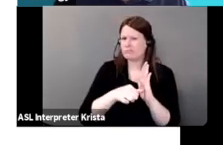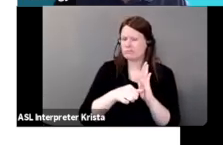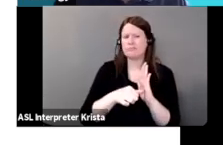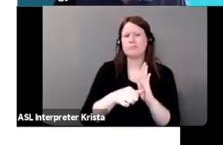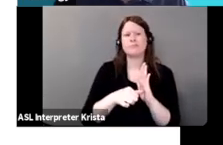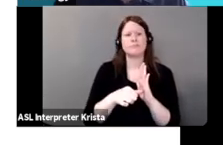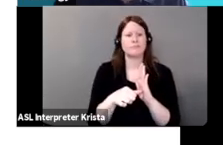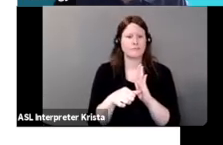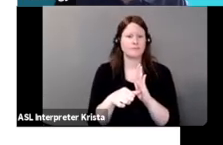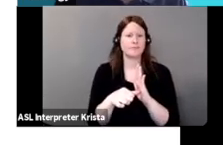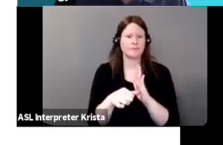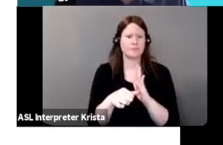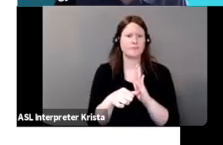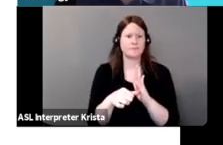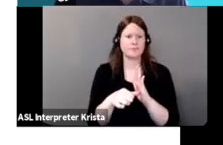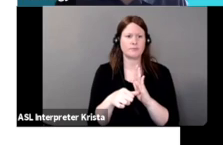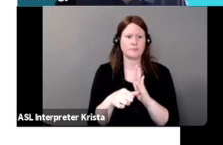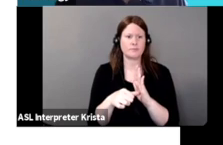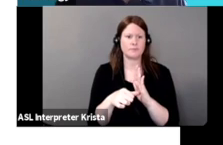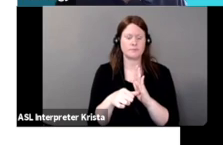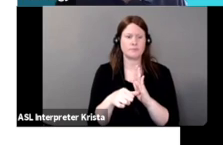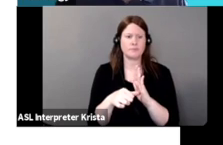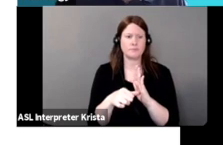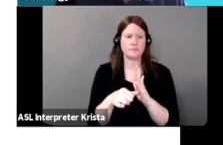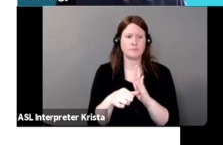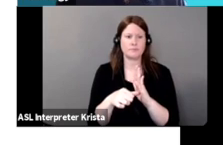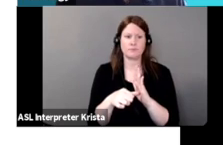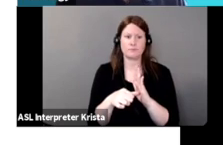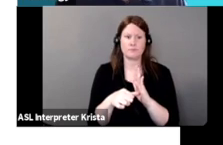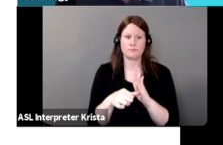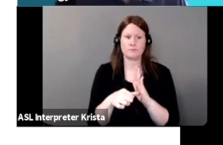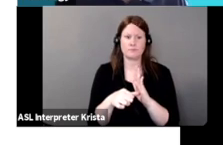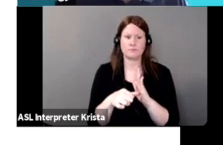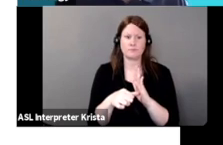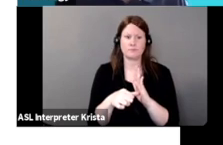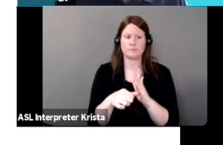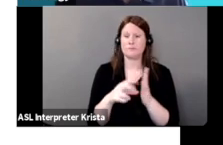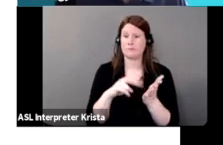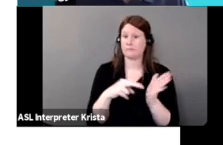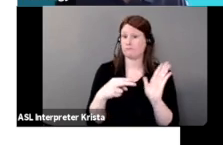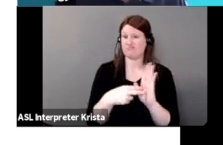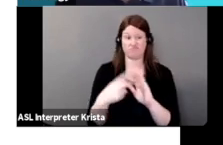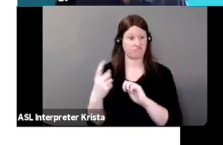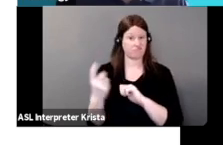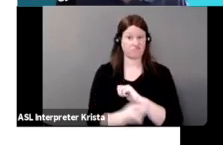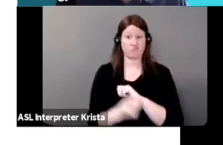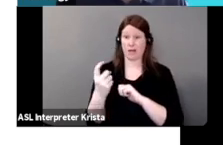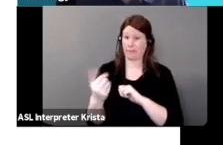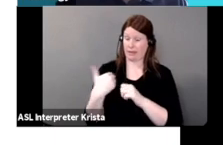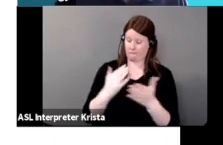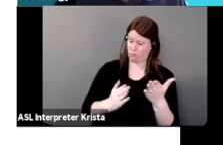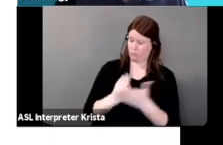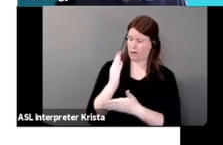does not necessarily confer onto you the right to make or use what's in the